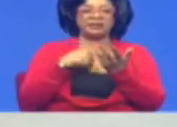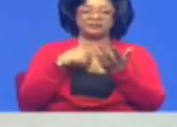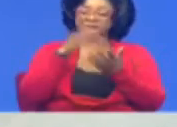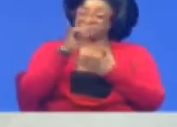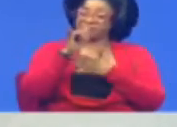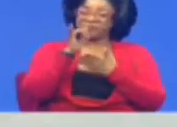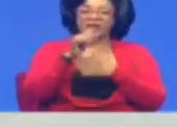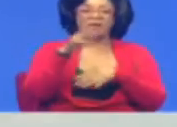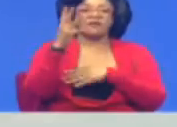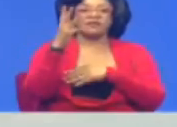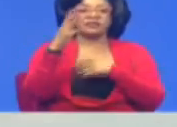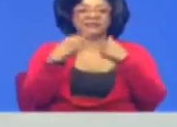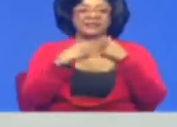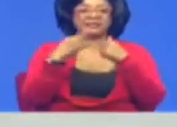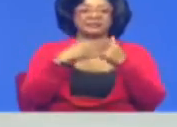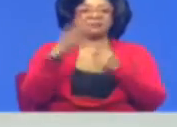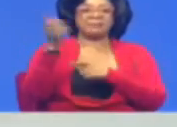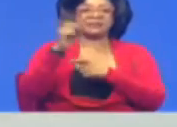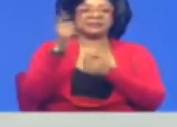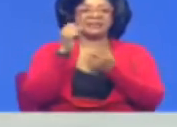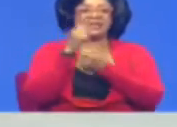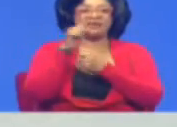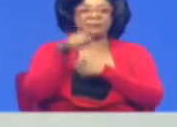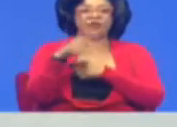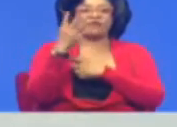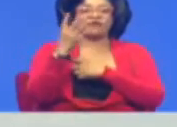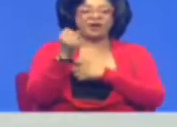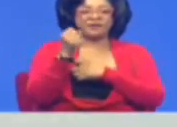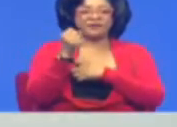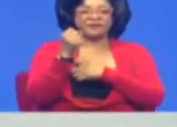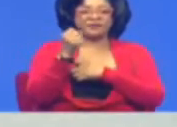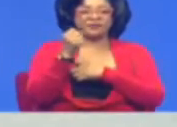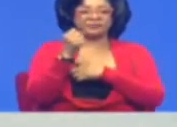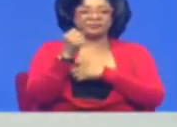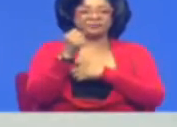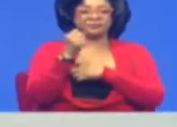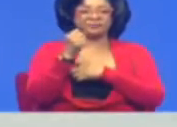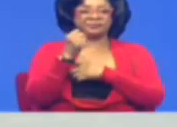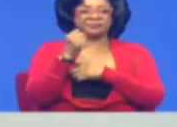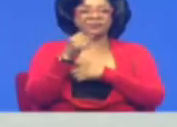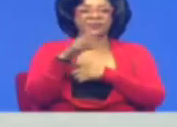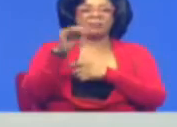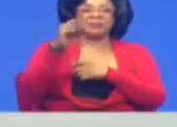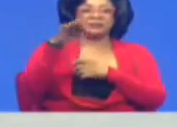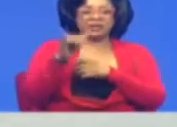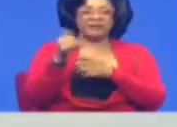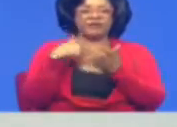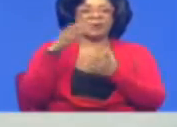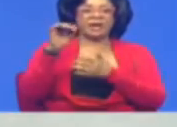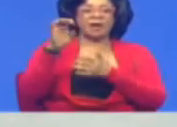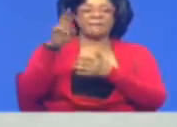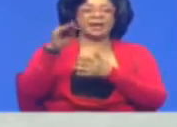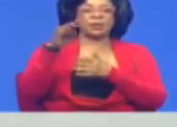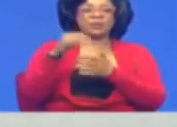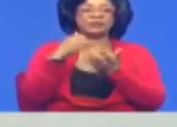of 48 minutes and 11.5 seconds. Beatrice Cesarek from Elgeyo Marakwet was